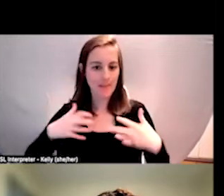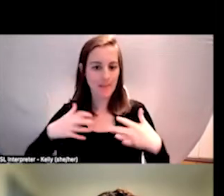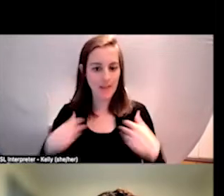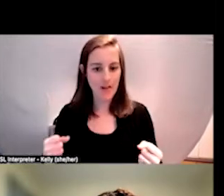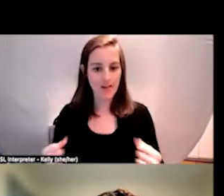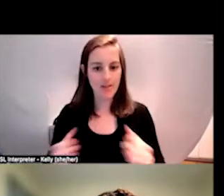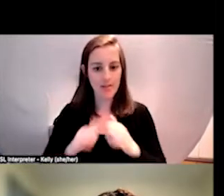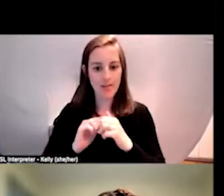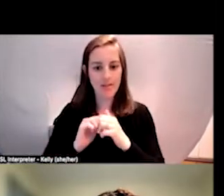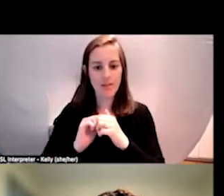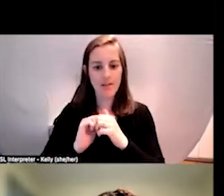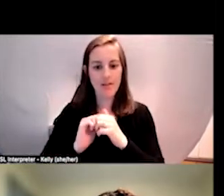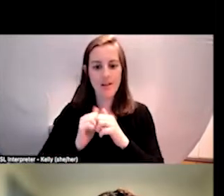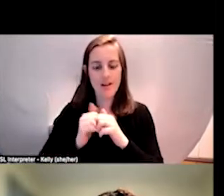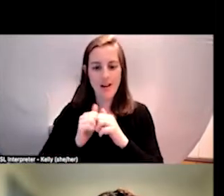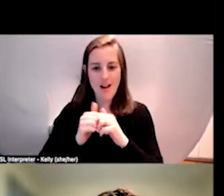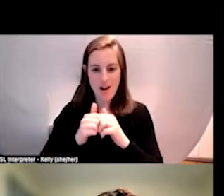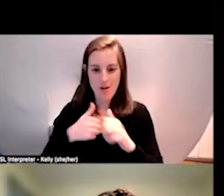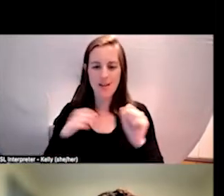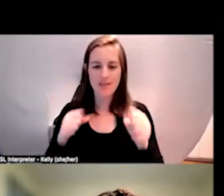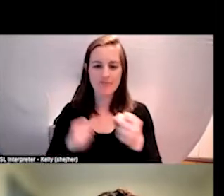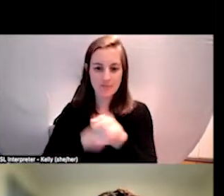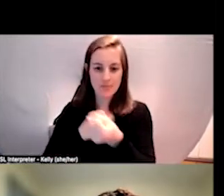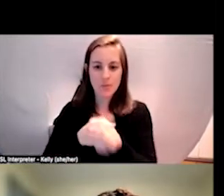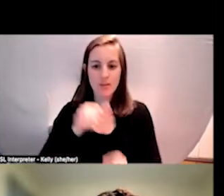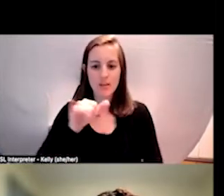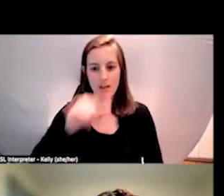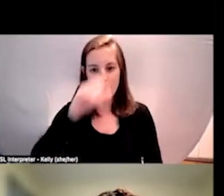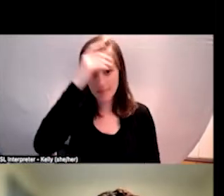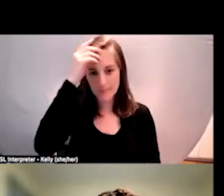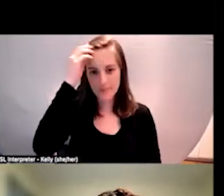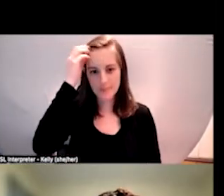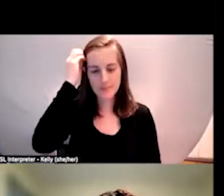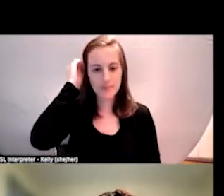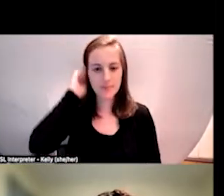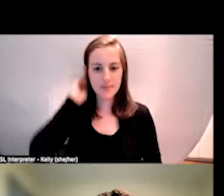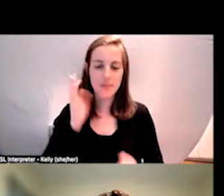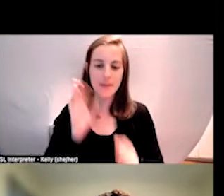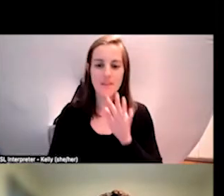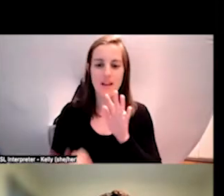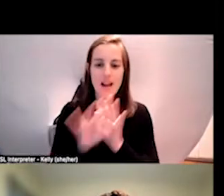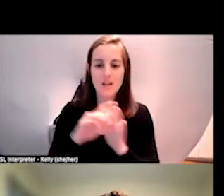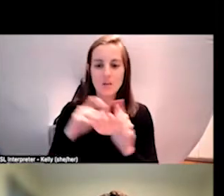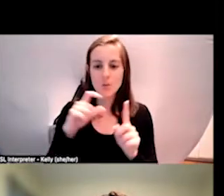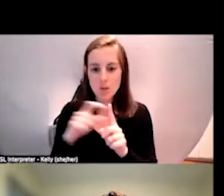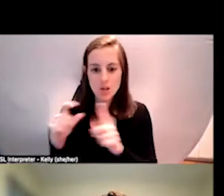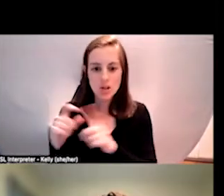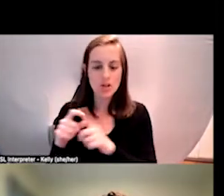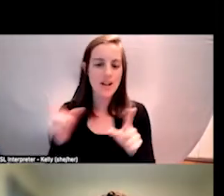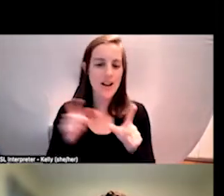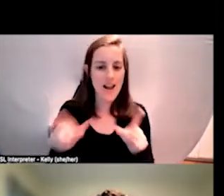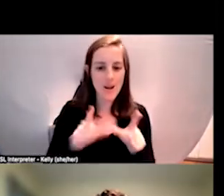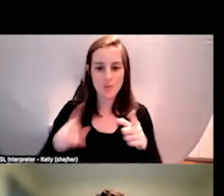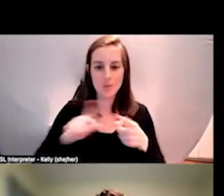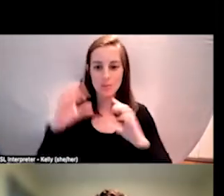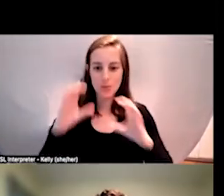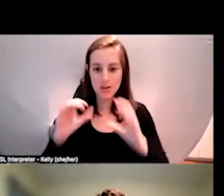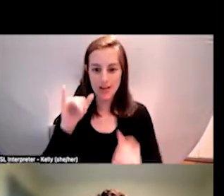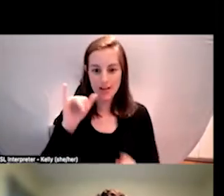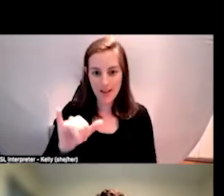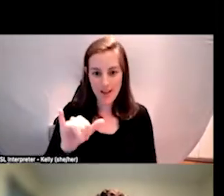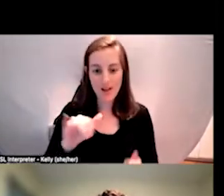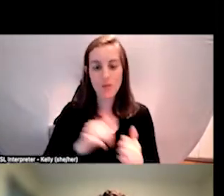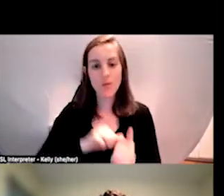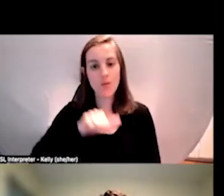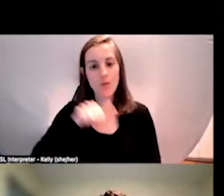that. So finding the words and the language to communicate that with someone else, finding